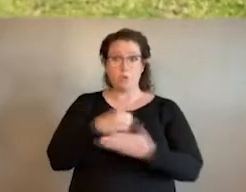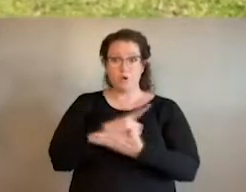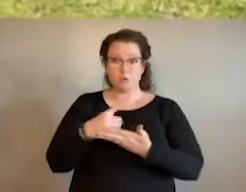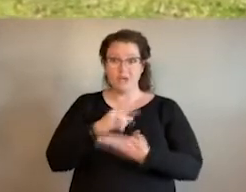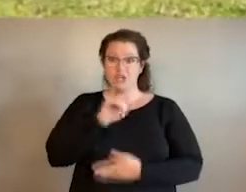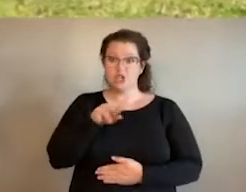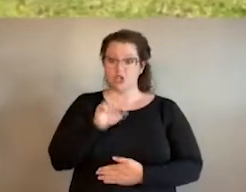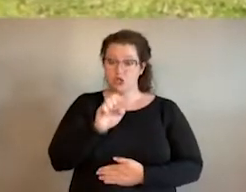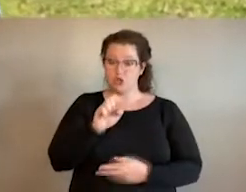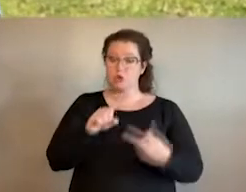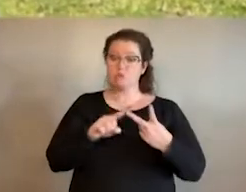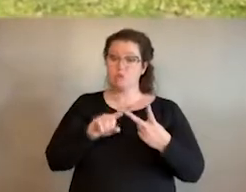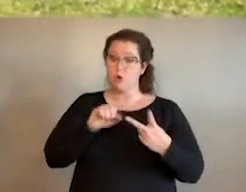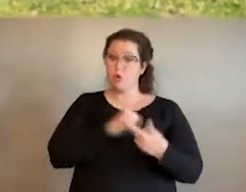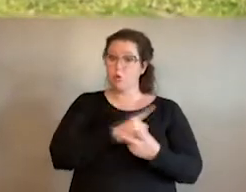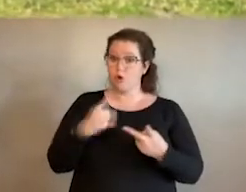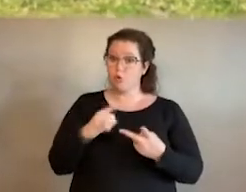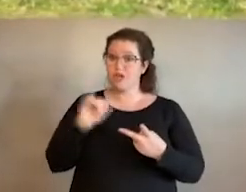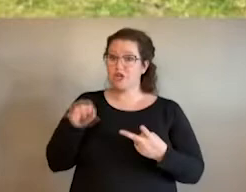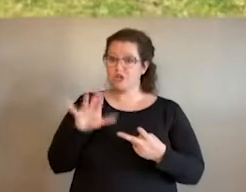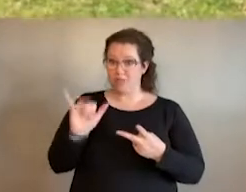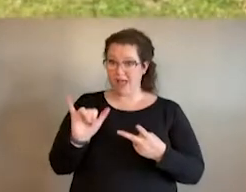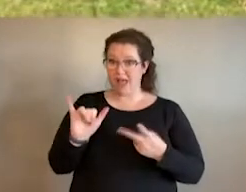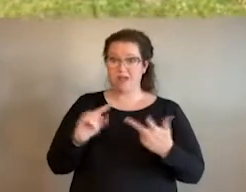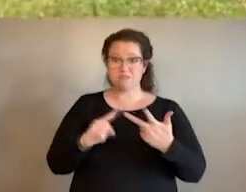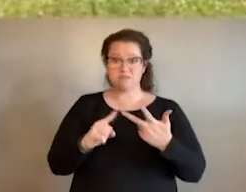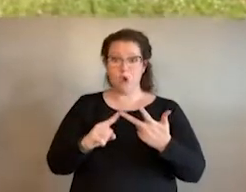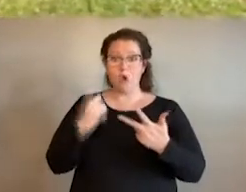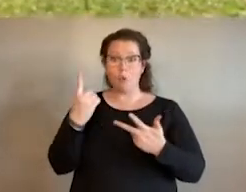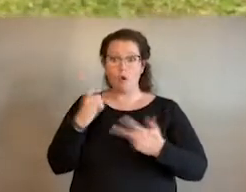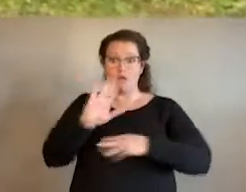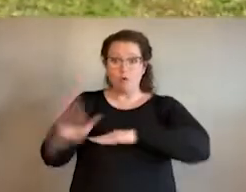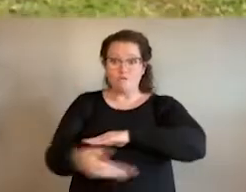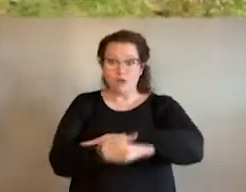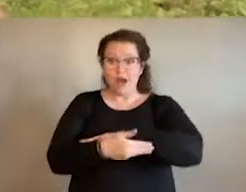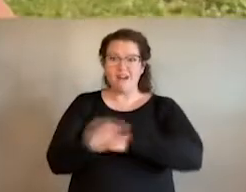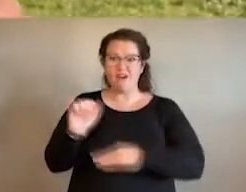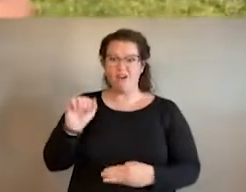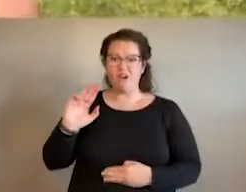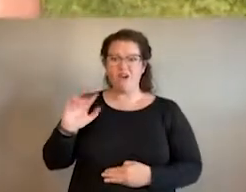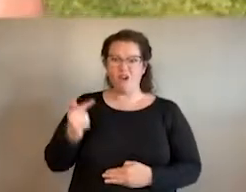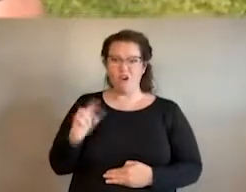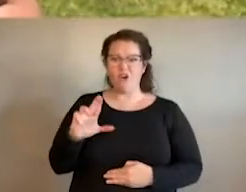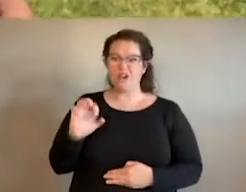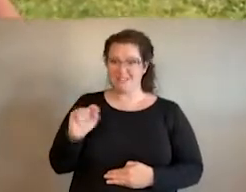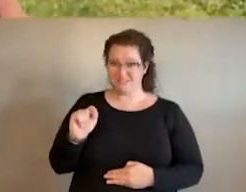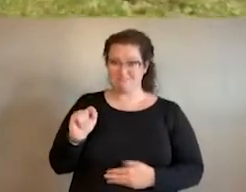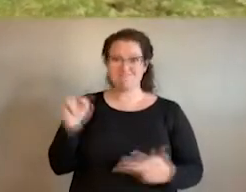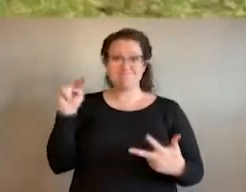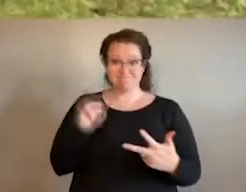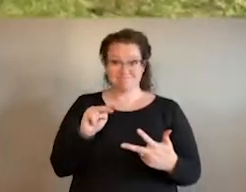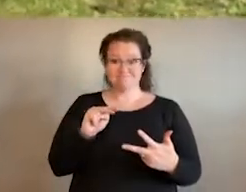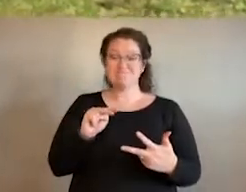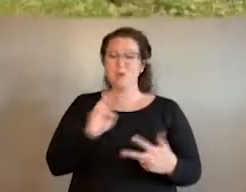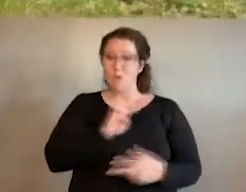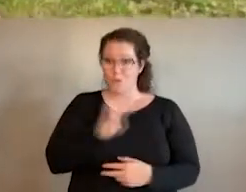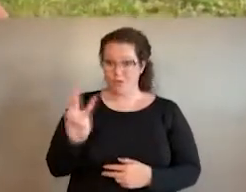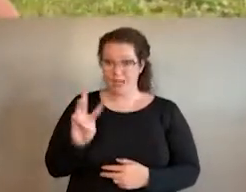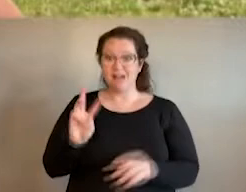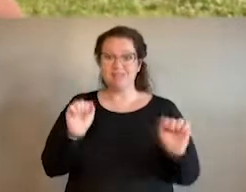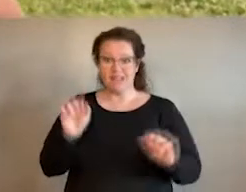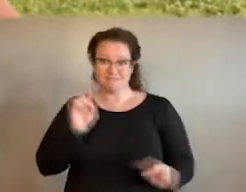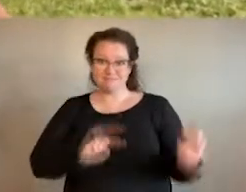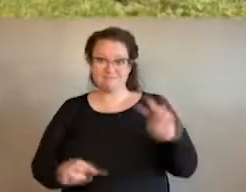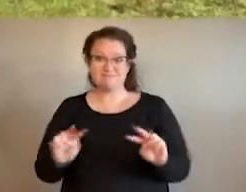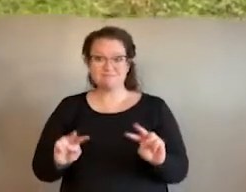August. Ooh. It's awesome. Overnight? Yes. That is really cool. You'll have to go check us out. So what are some things that kids